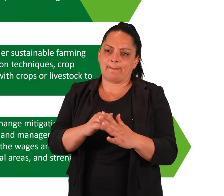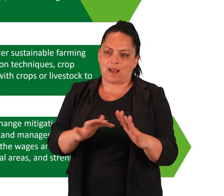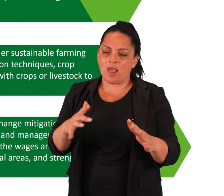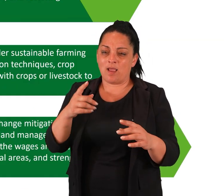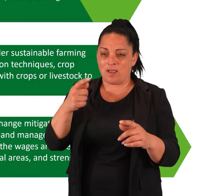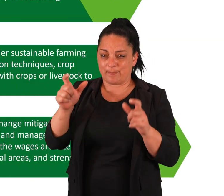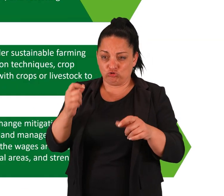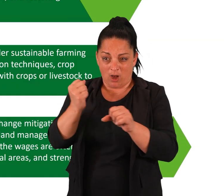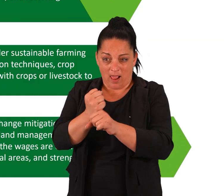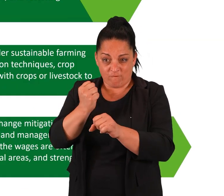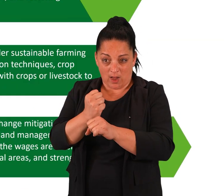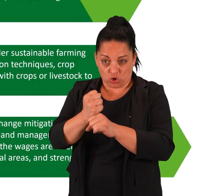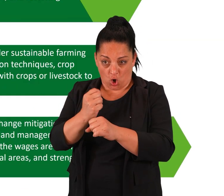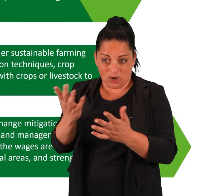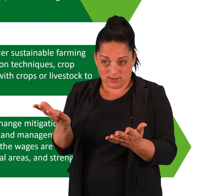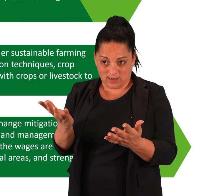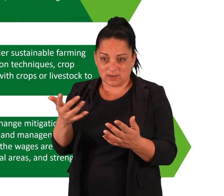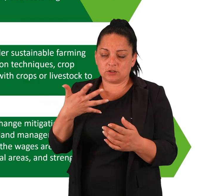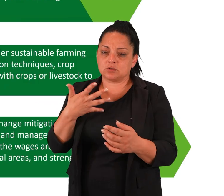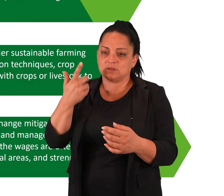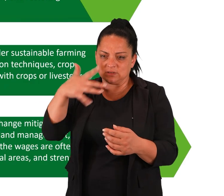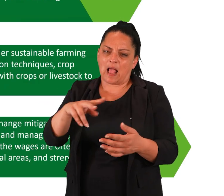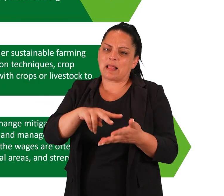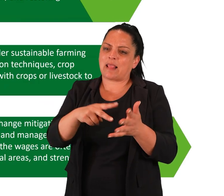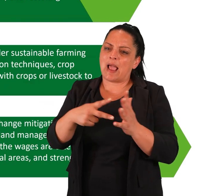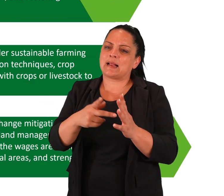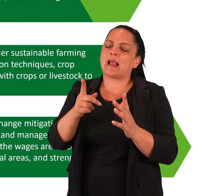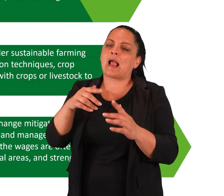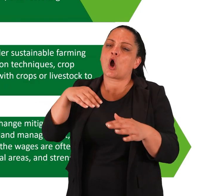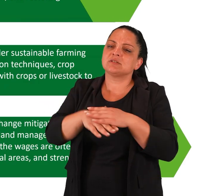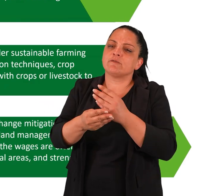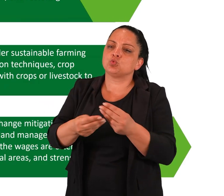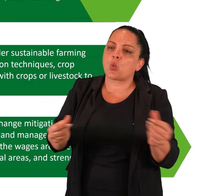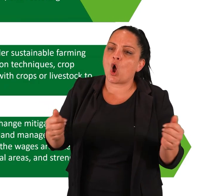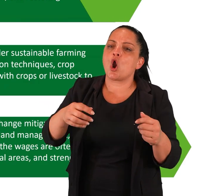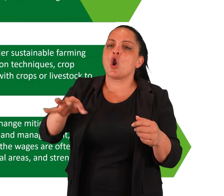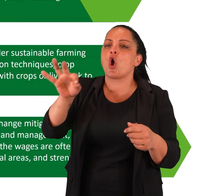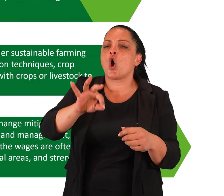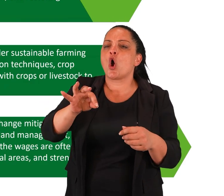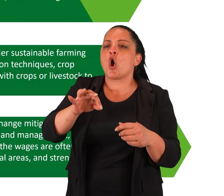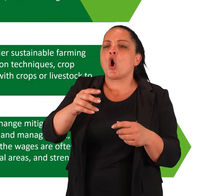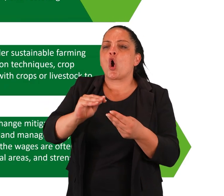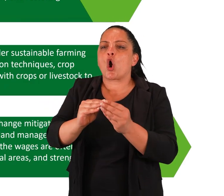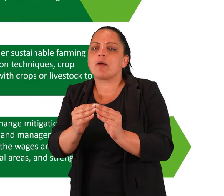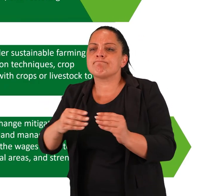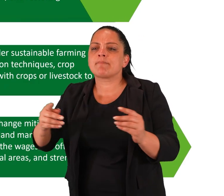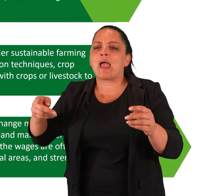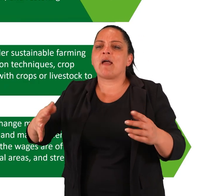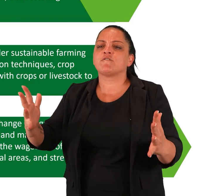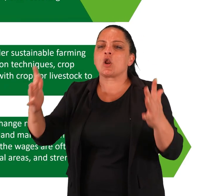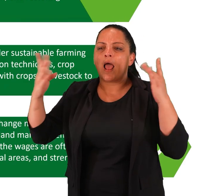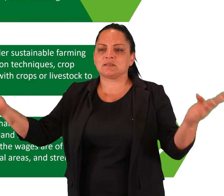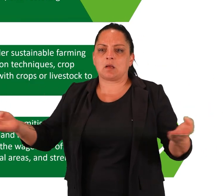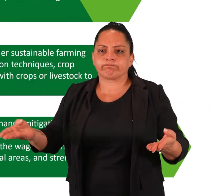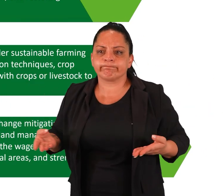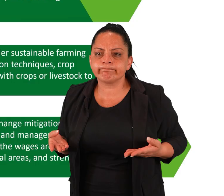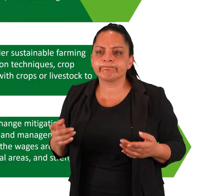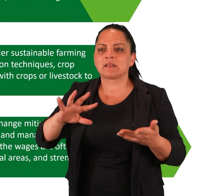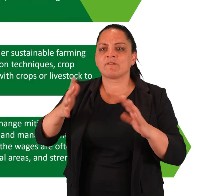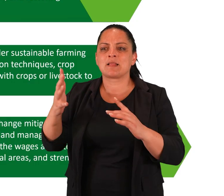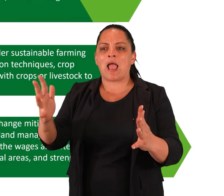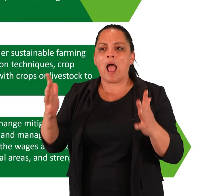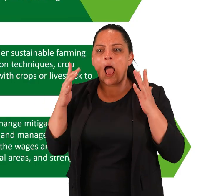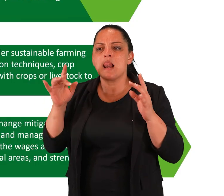in implementing soil conservation techniques, crop diversification, and agroforestry practices that